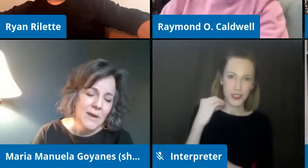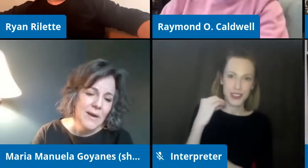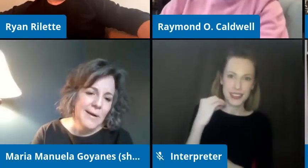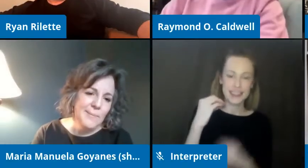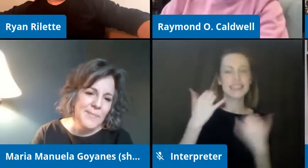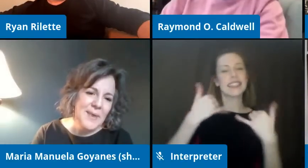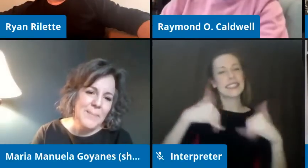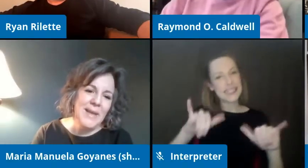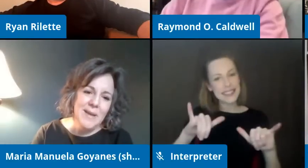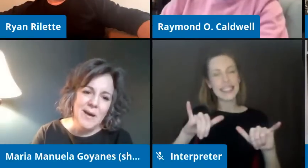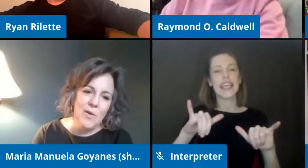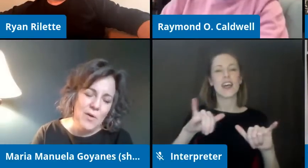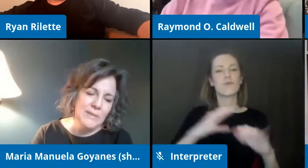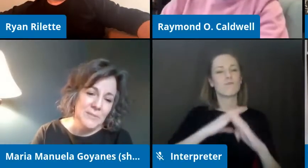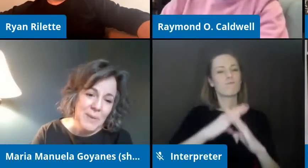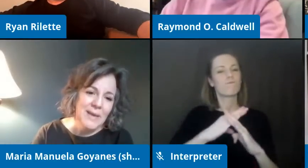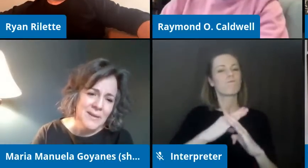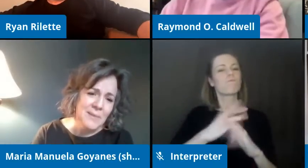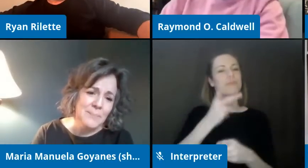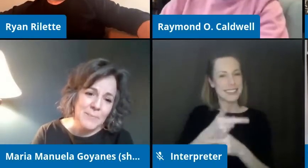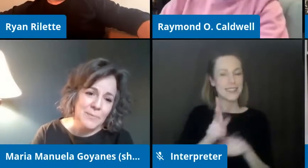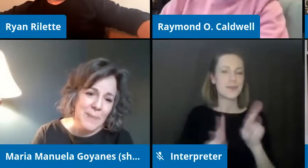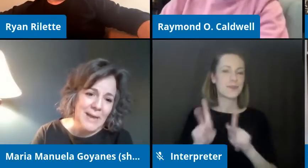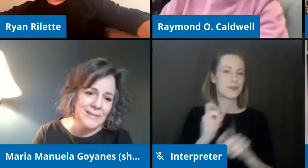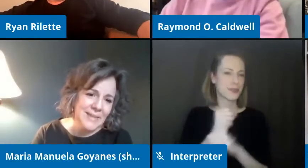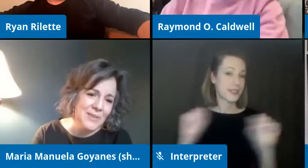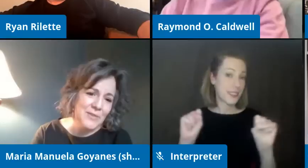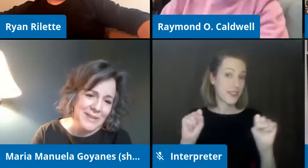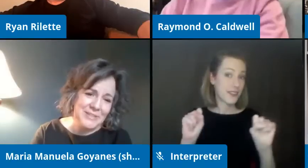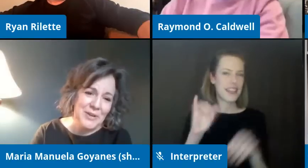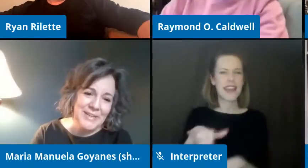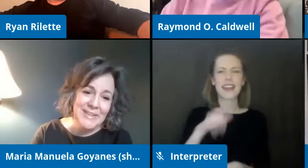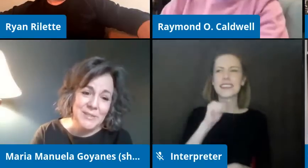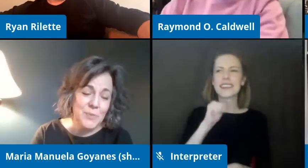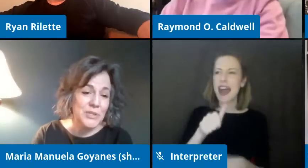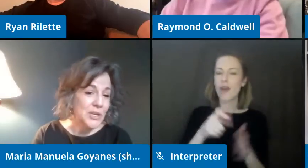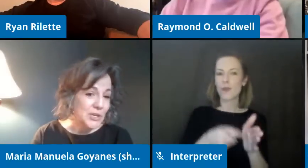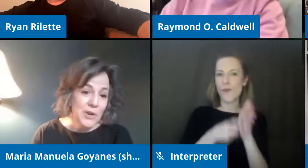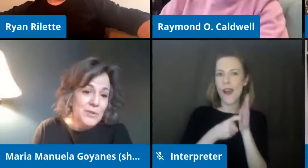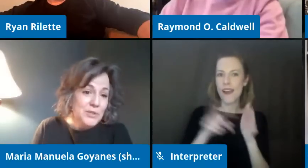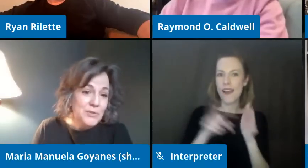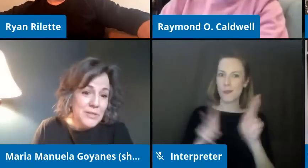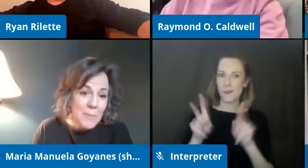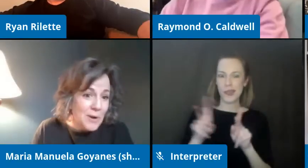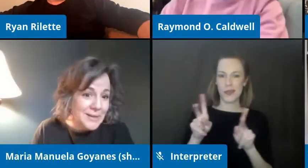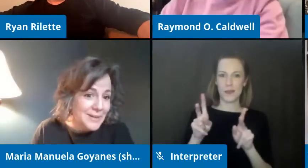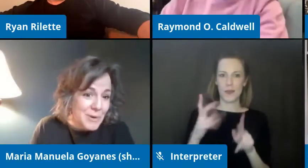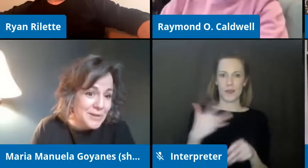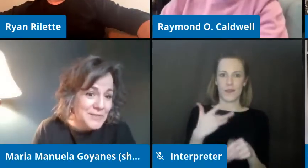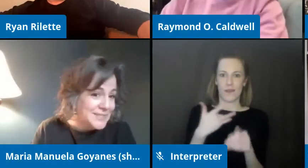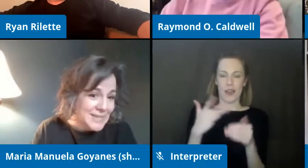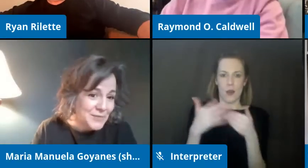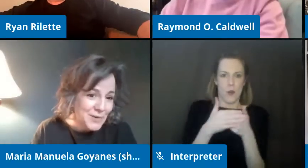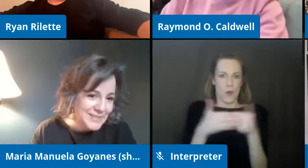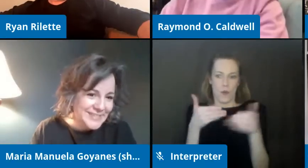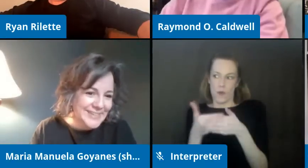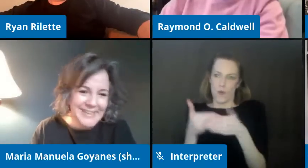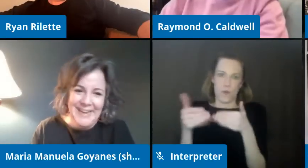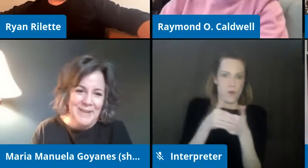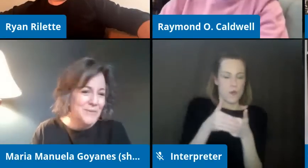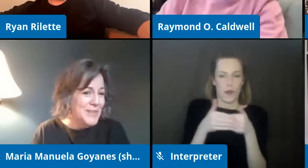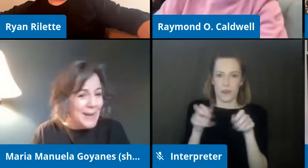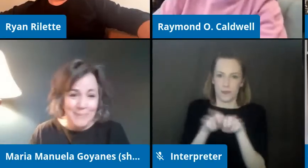safe that may not depend on people packed together like sardines, which, you know, is usually a mark of success for